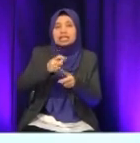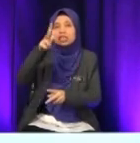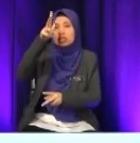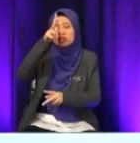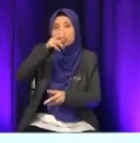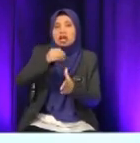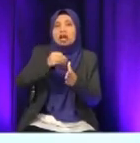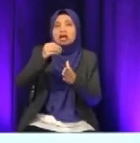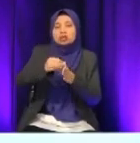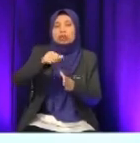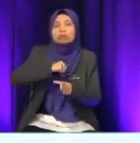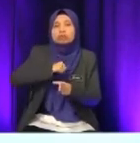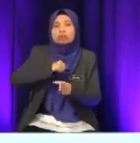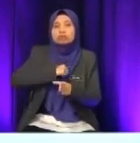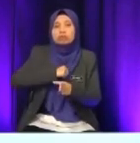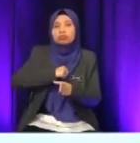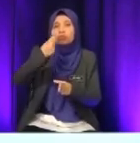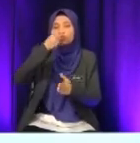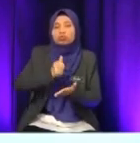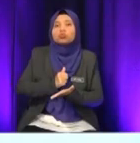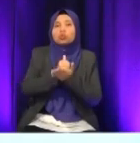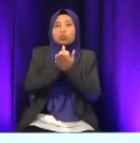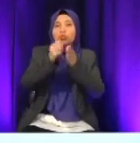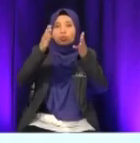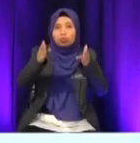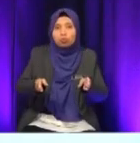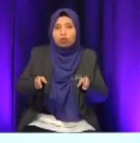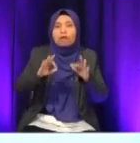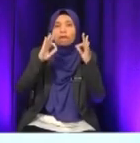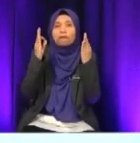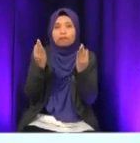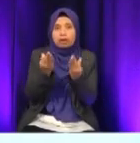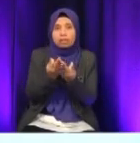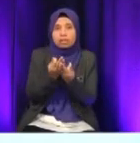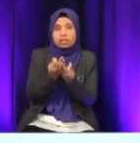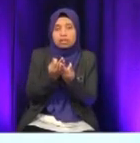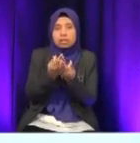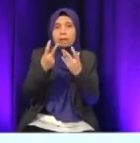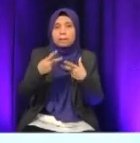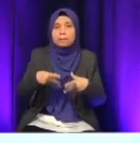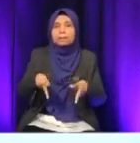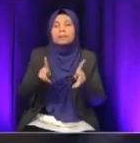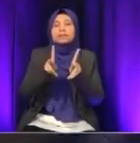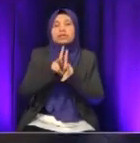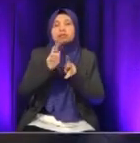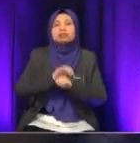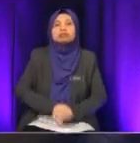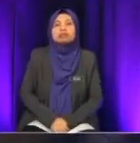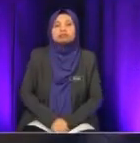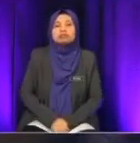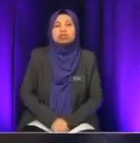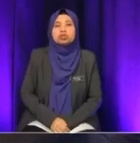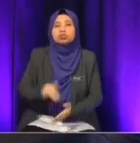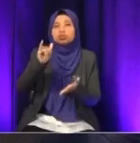private organizations to help the individuals or families in need. So do you think that is the correct definition for